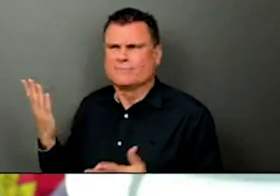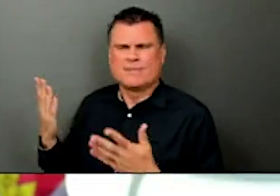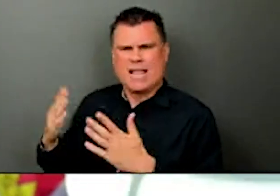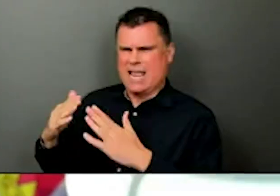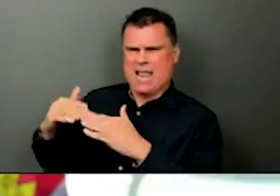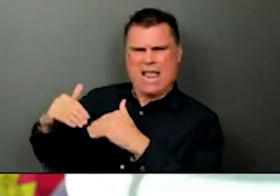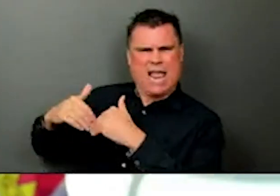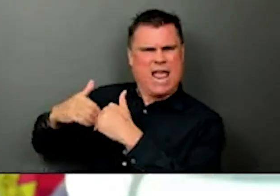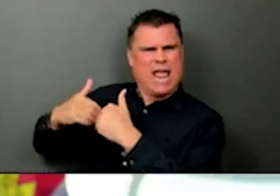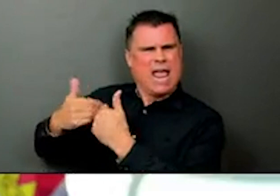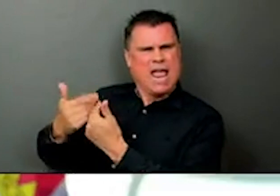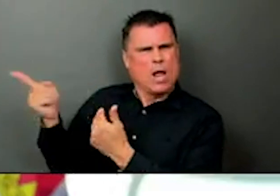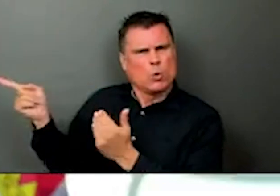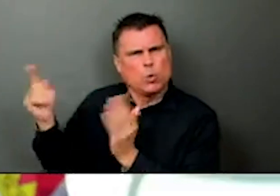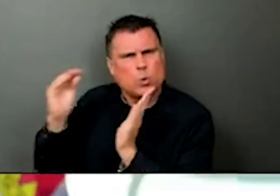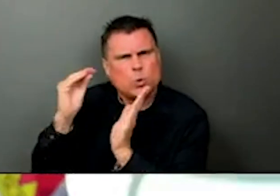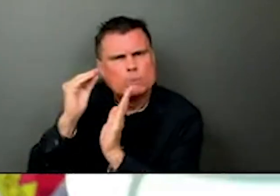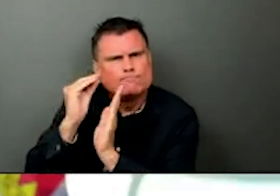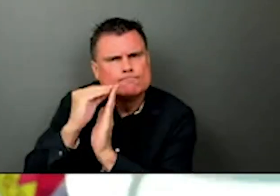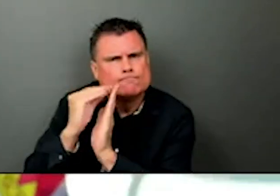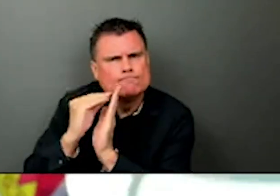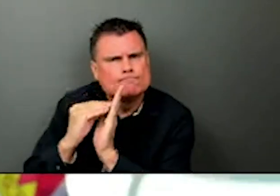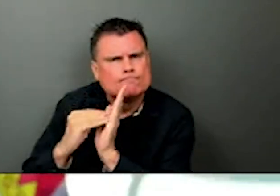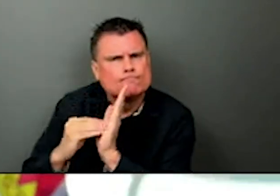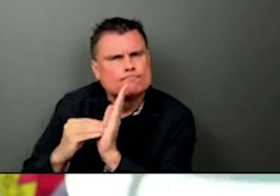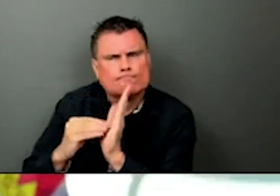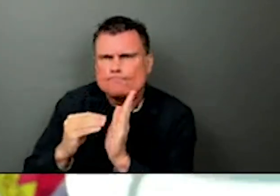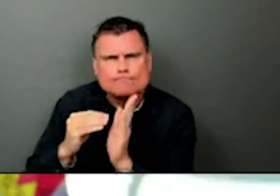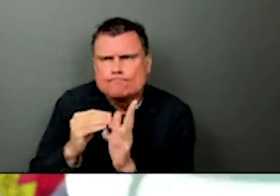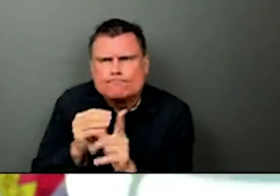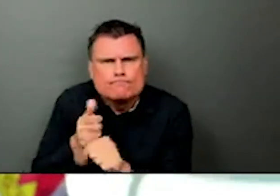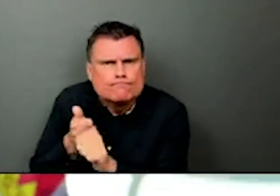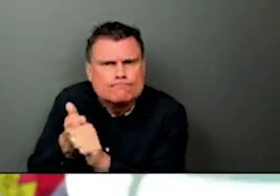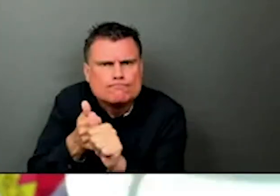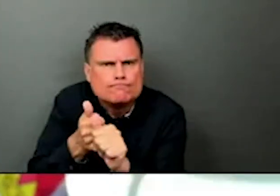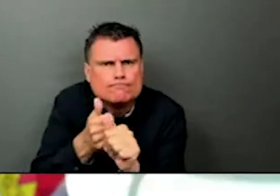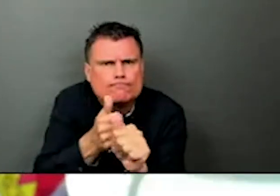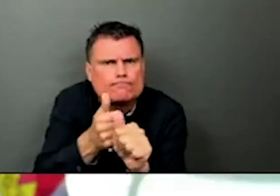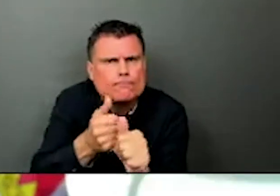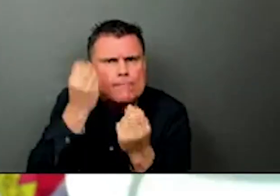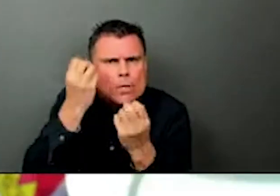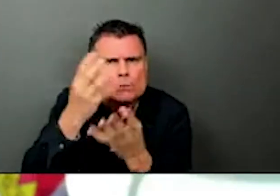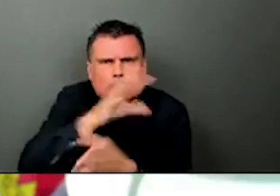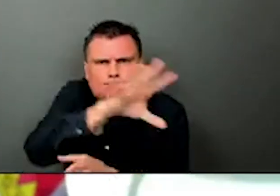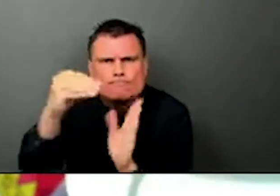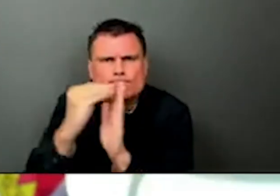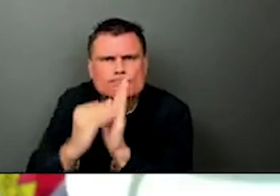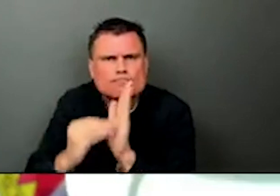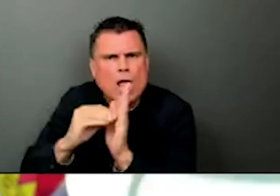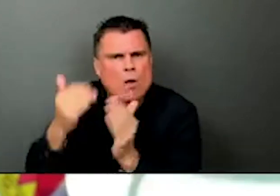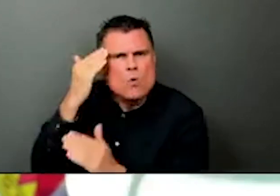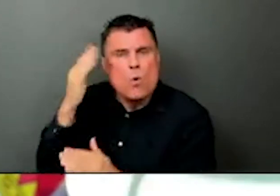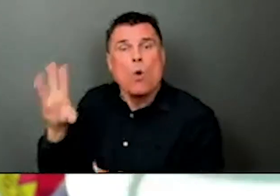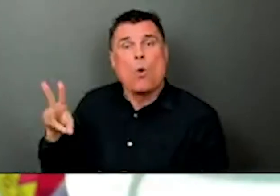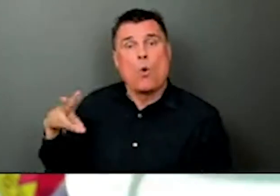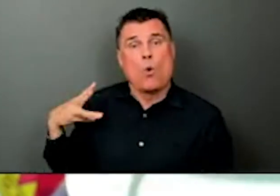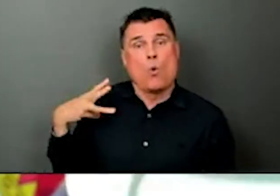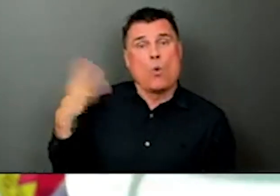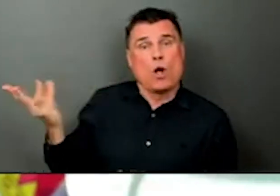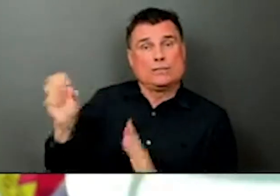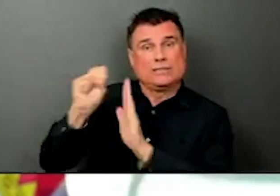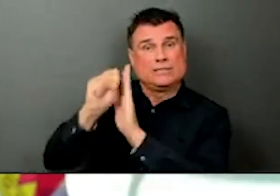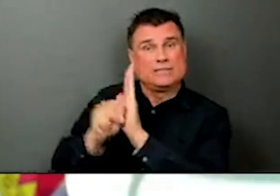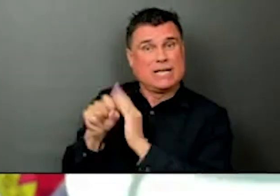because Washington state vaccinations are lagging behind BC right now, and there are many people in Washington state that are refusing